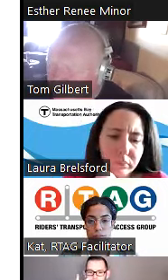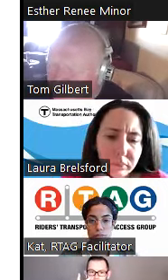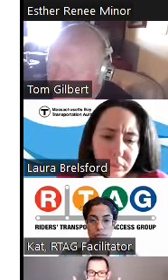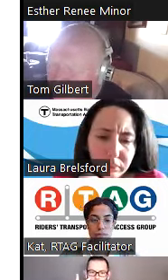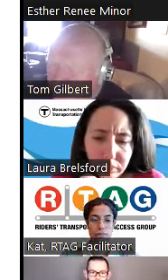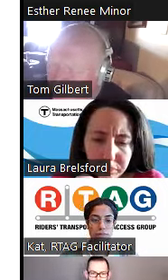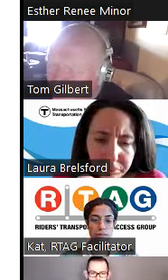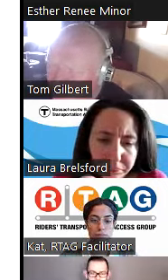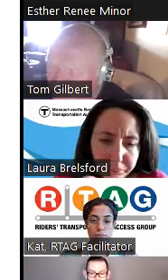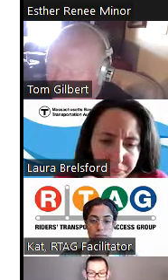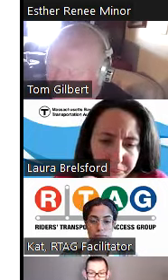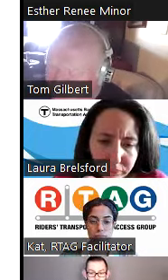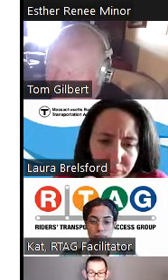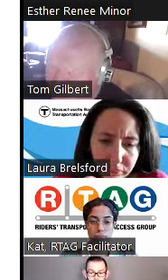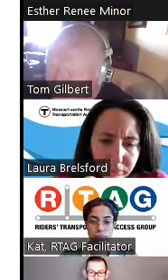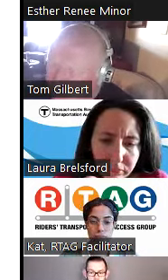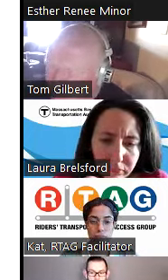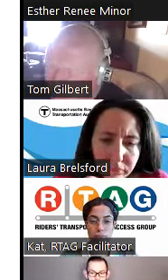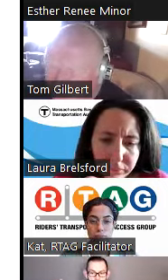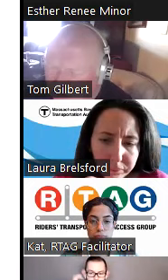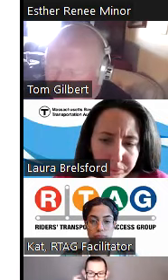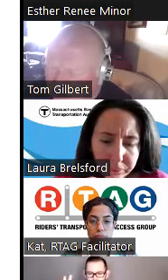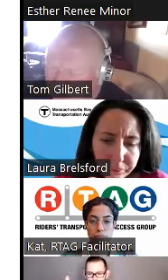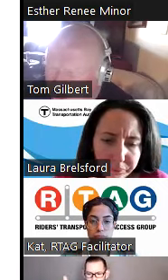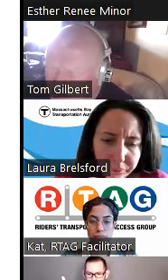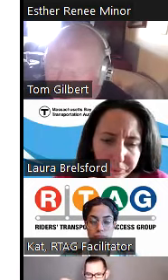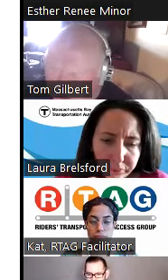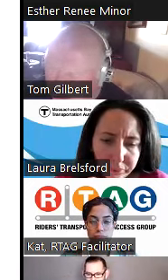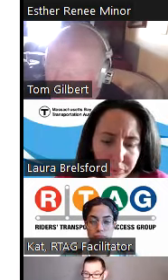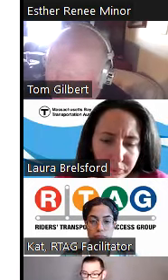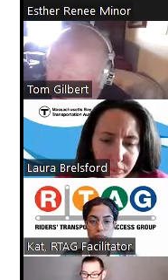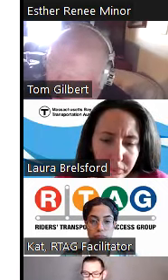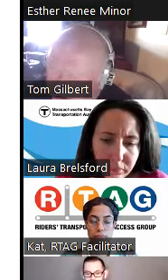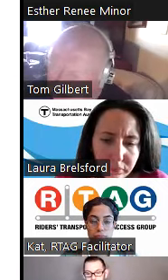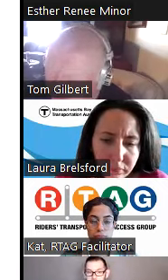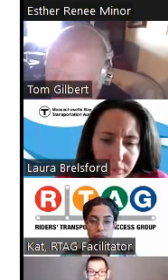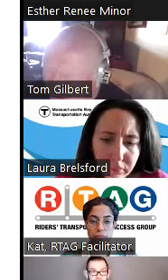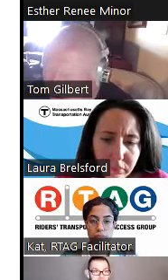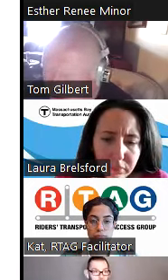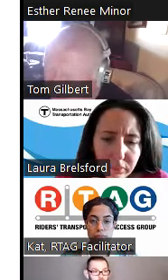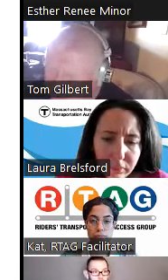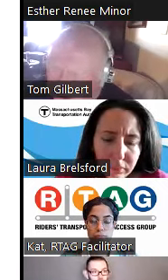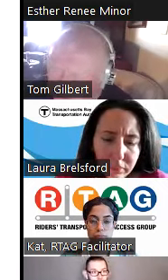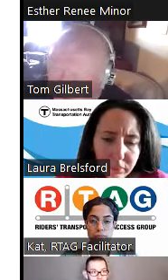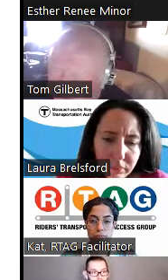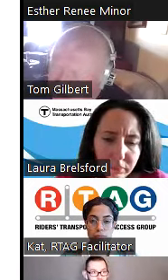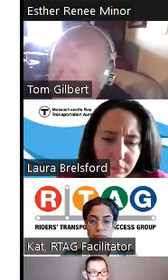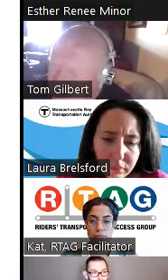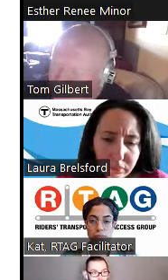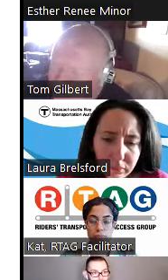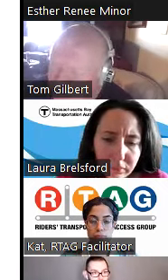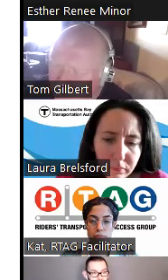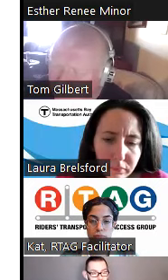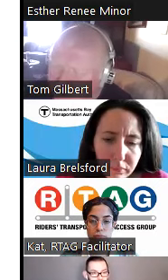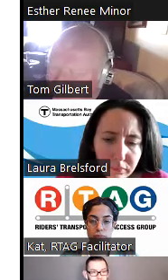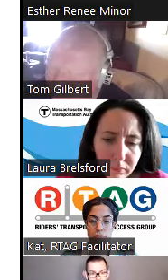on is when we hear the Frank Oglesby's voice, when it says the next train to Ashmont is now approaching. The next train to Ashmont is now arriving. That